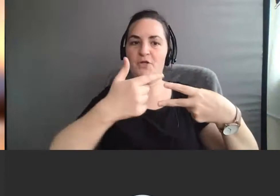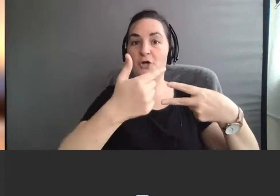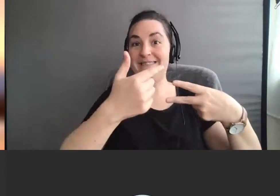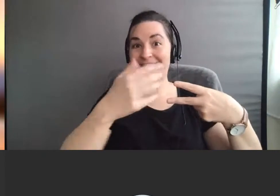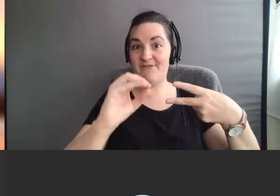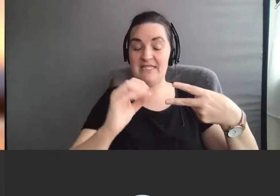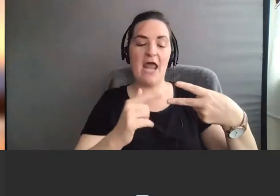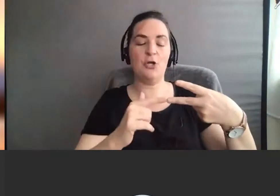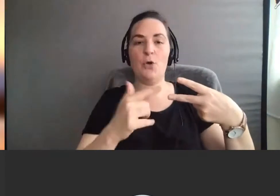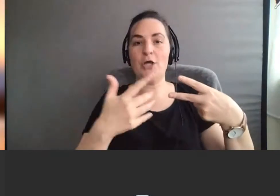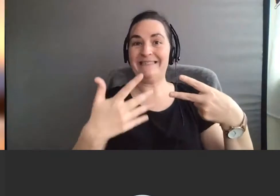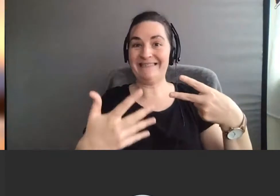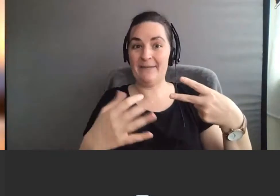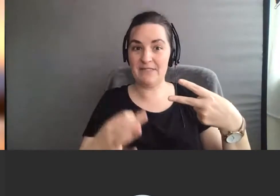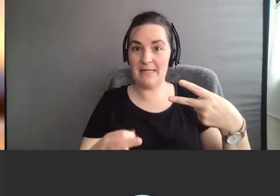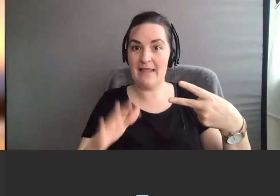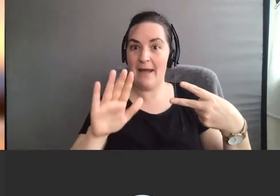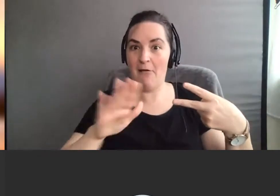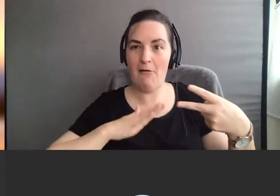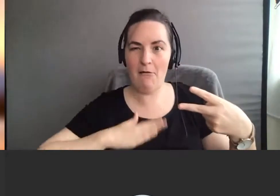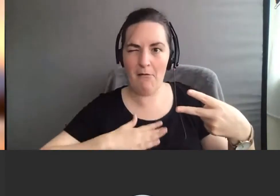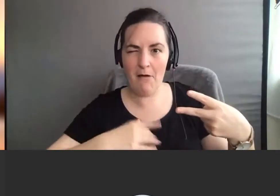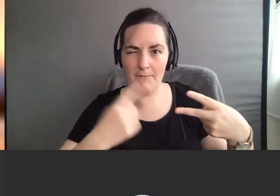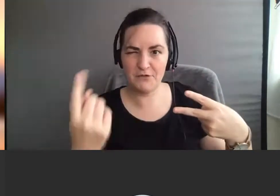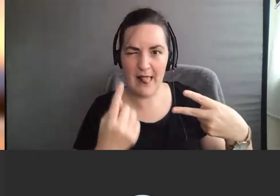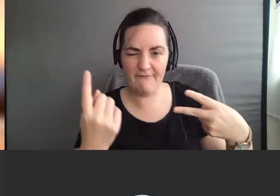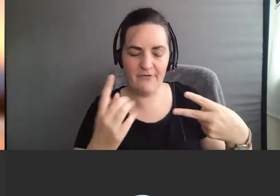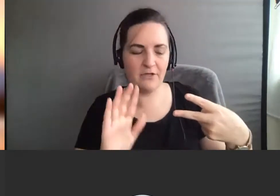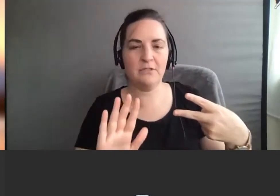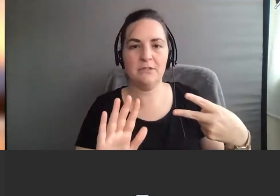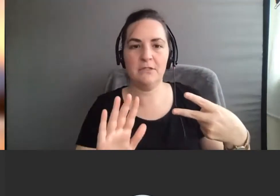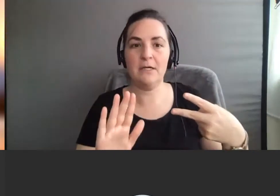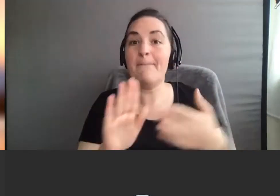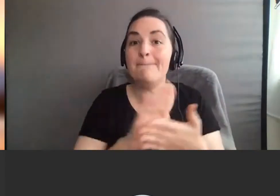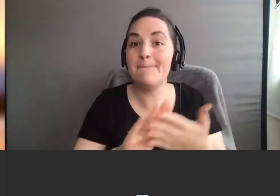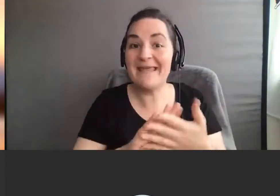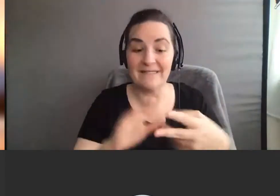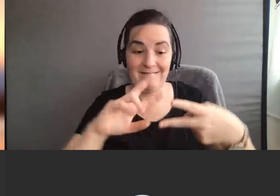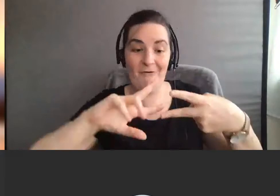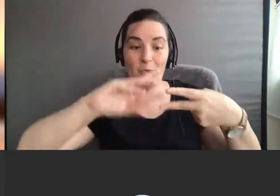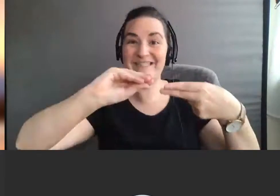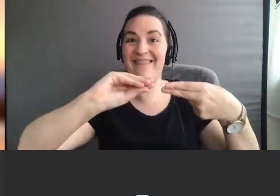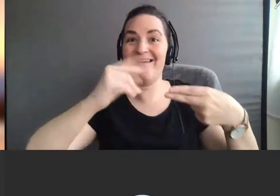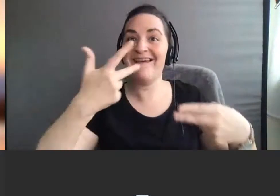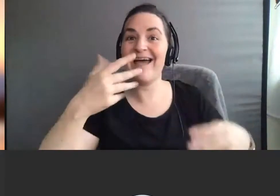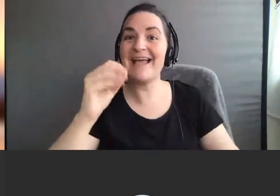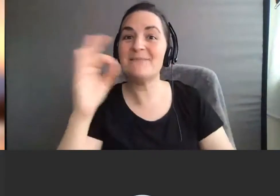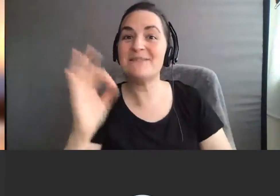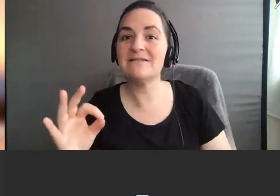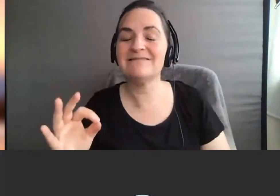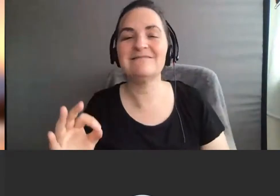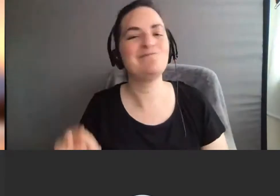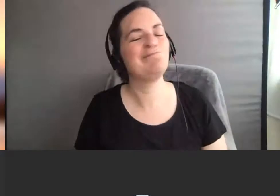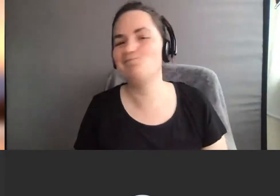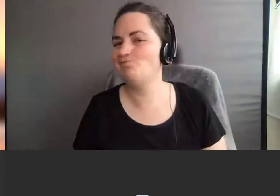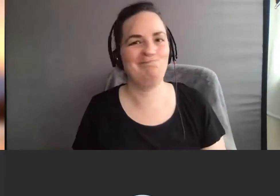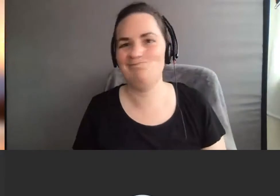you need to just calm yourselves for a moment because that doesn't mean you're going to get 80%. The